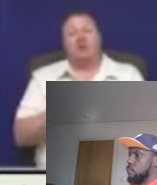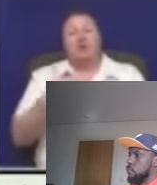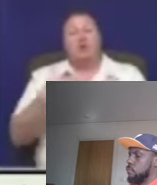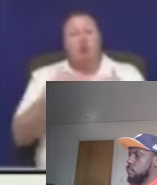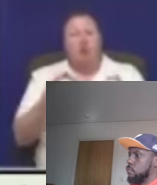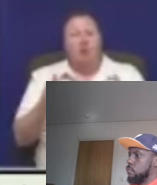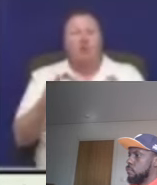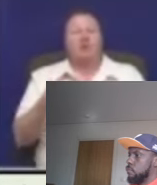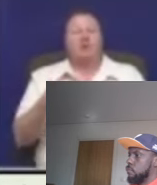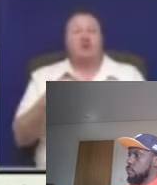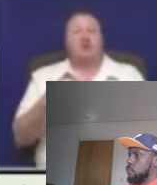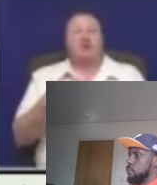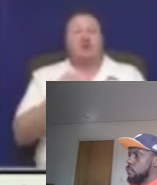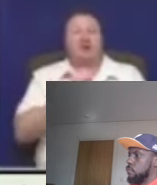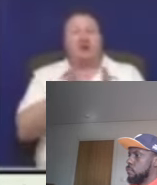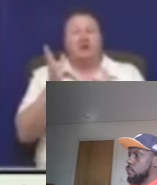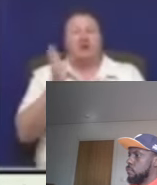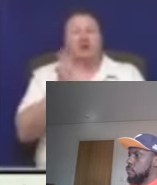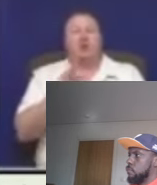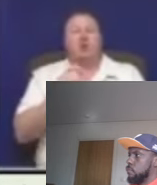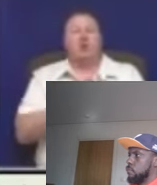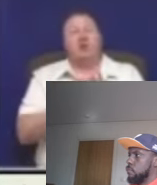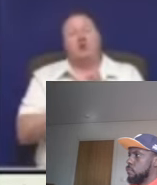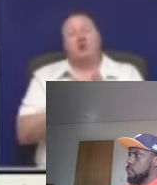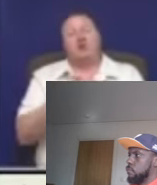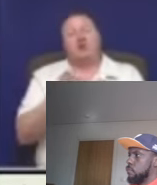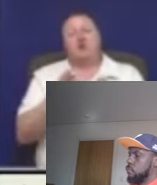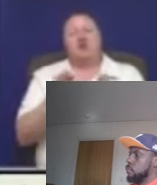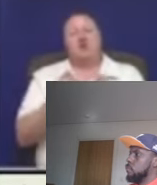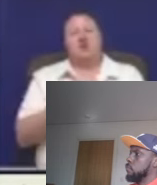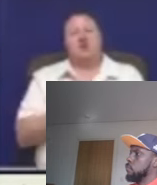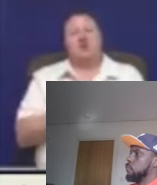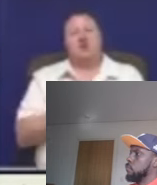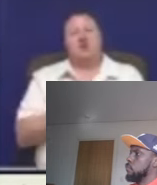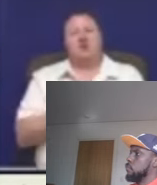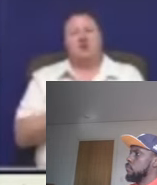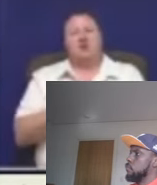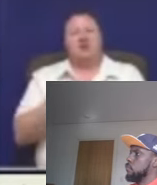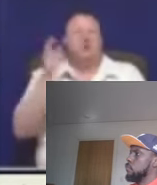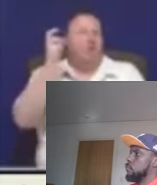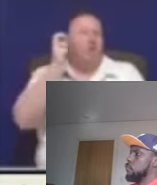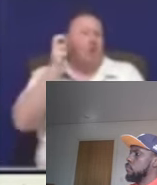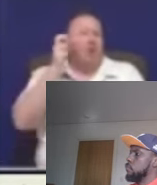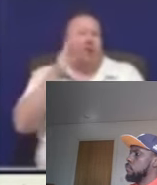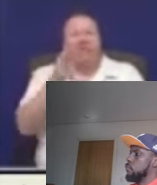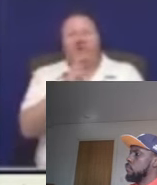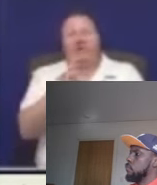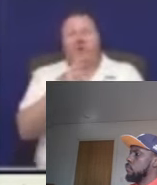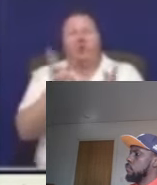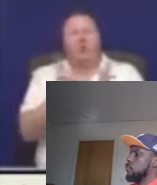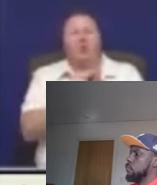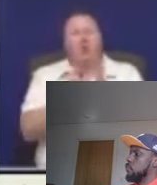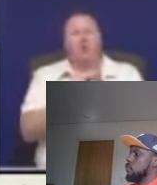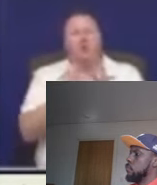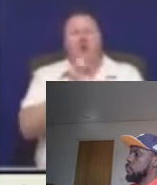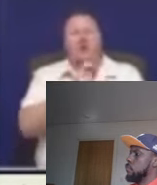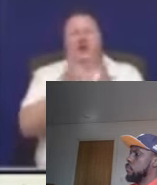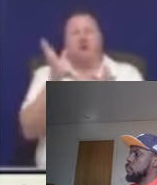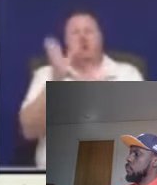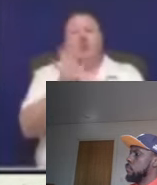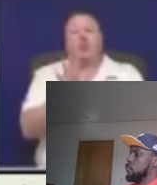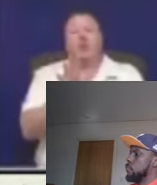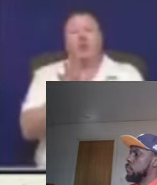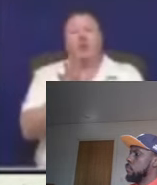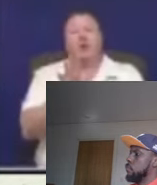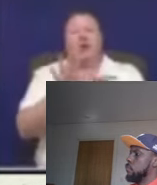and transparency in contractor selection. Moving forward, audio and video recordings will provide a transparent view